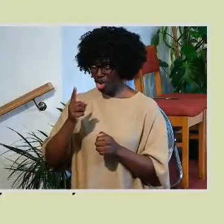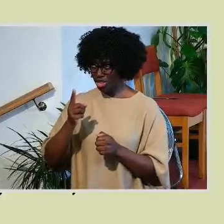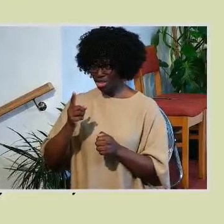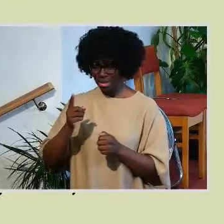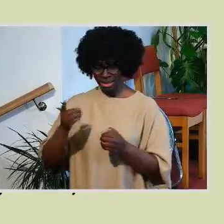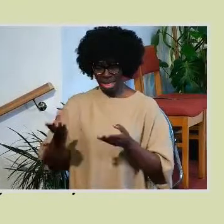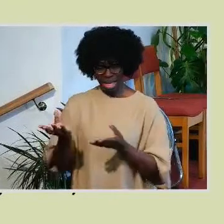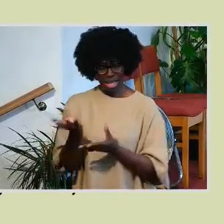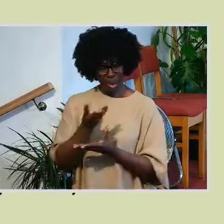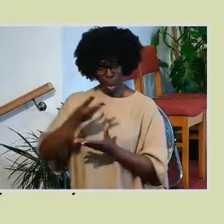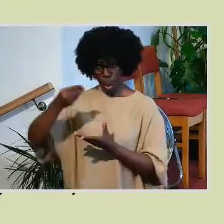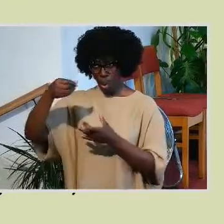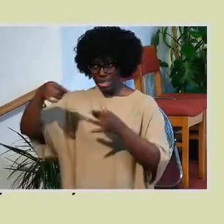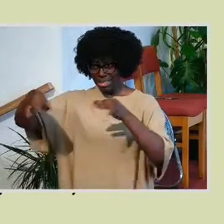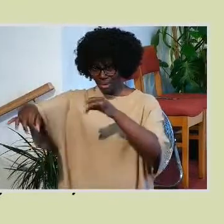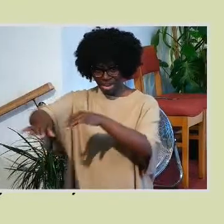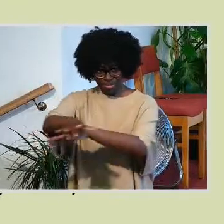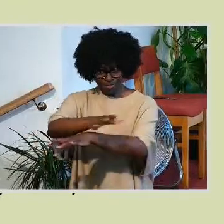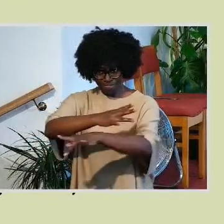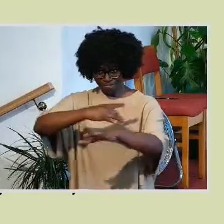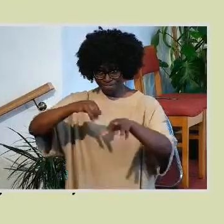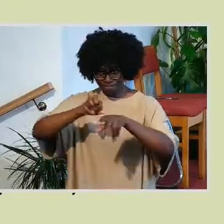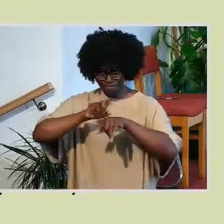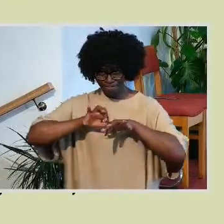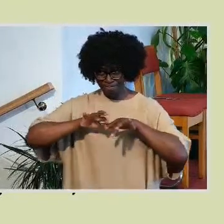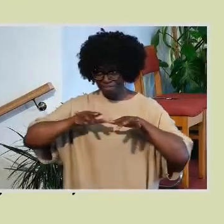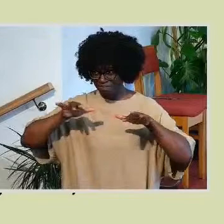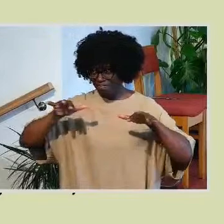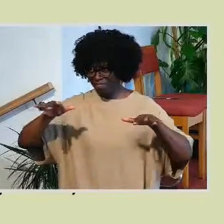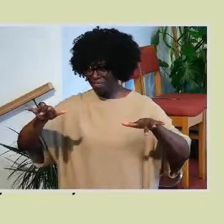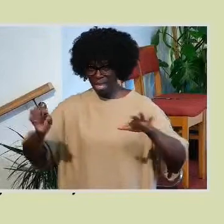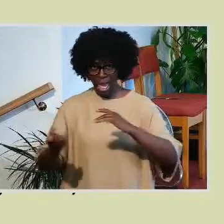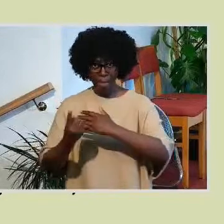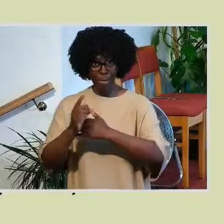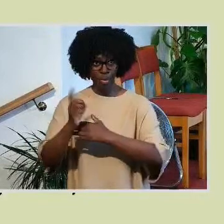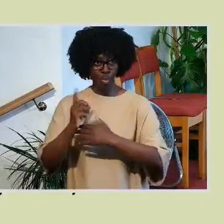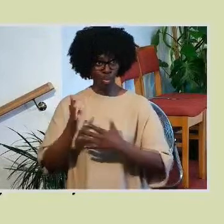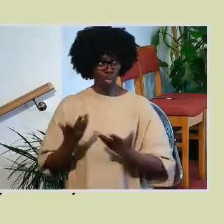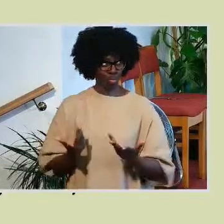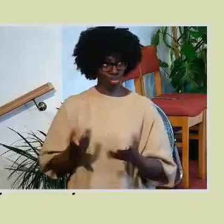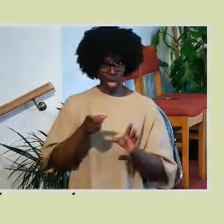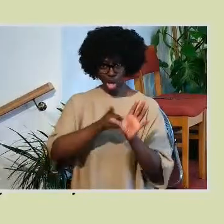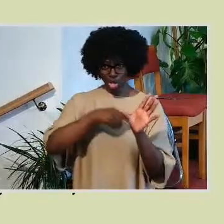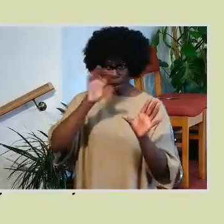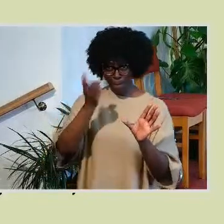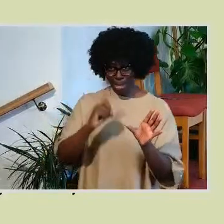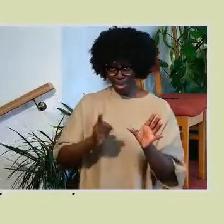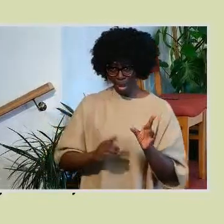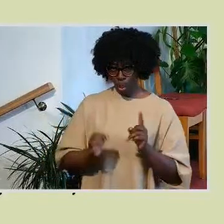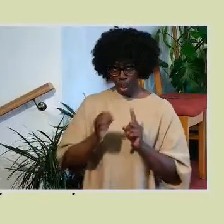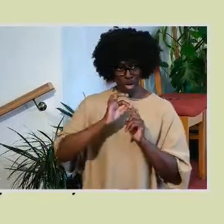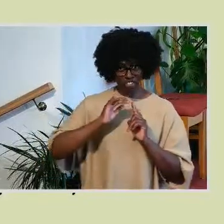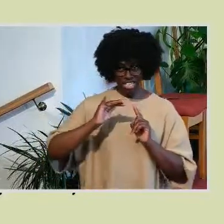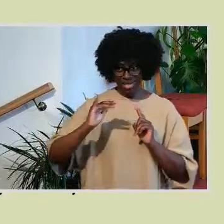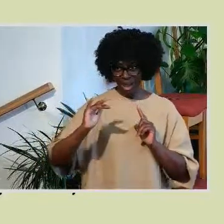And the young sons and daughters will prophesy, but even the old men will dream dreams.